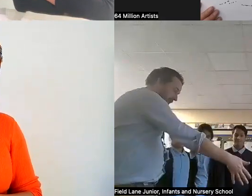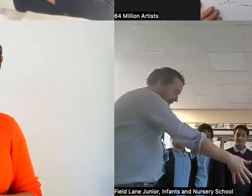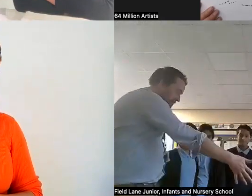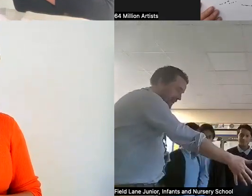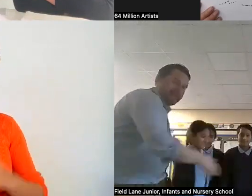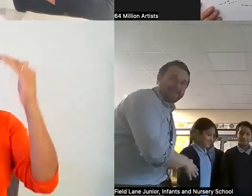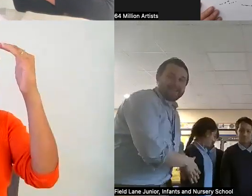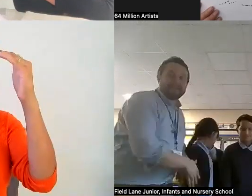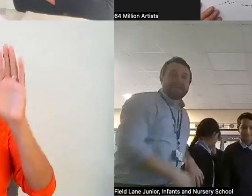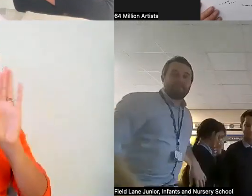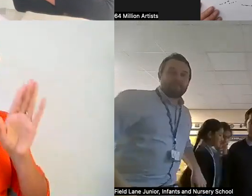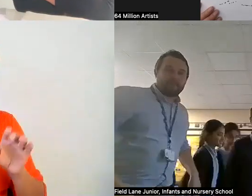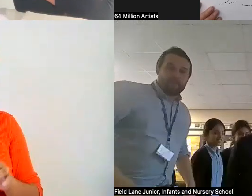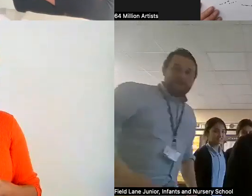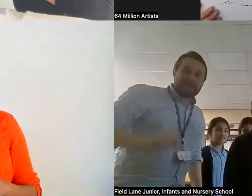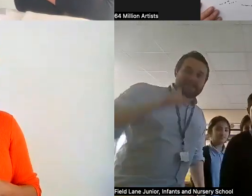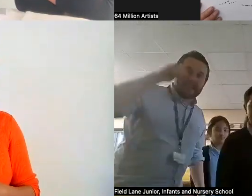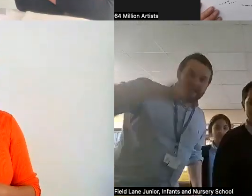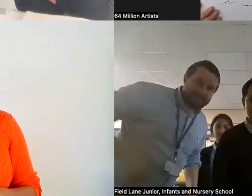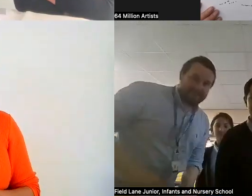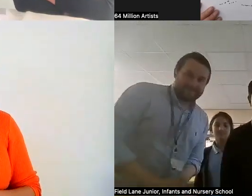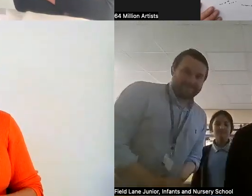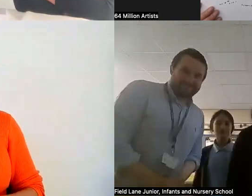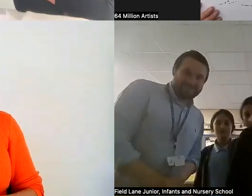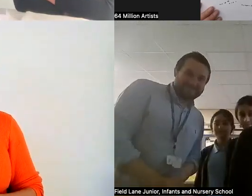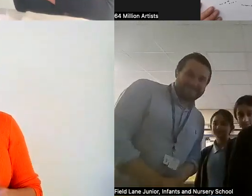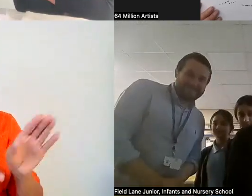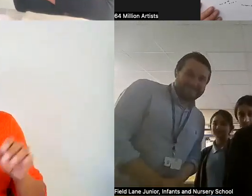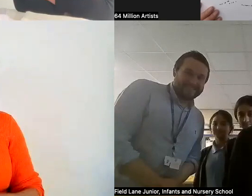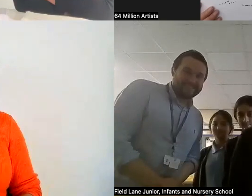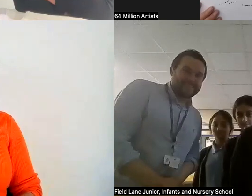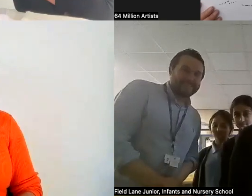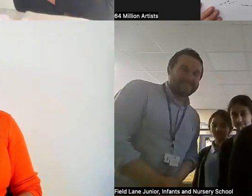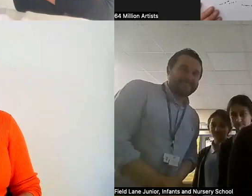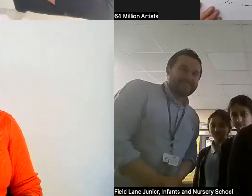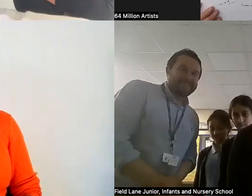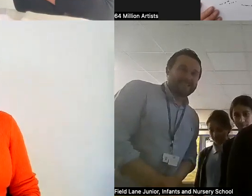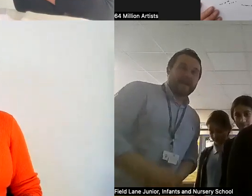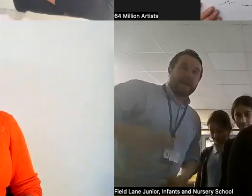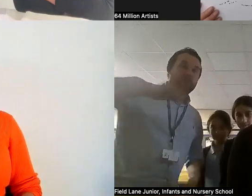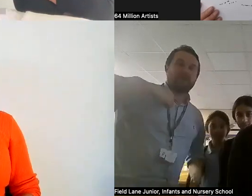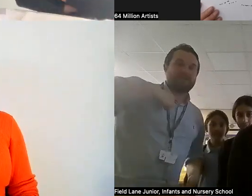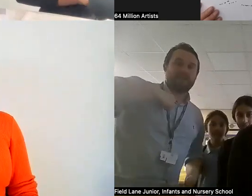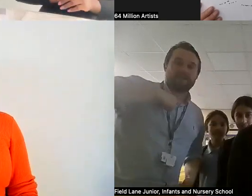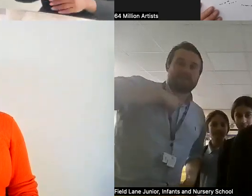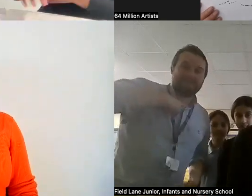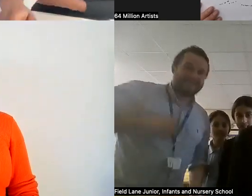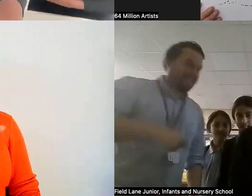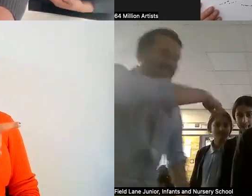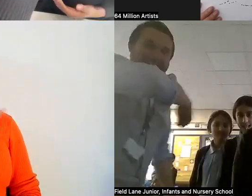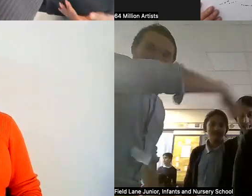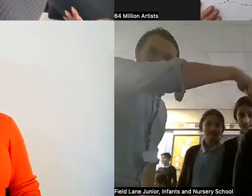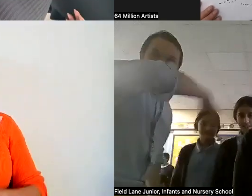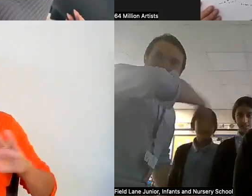year sixes or year 26? Year six. Are you year six? I'm not year six.